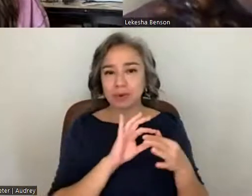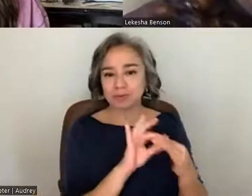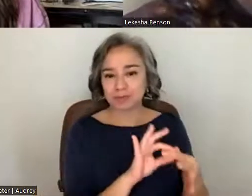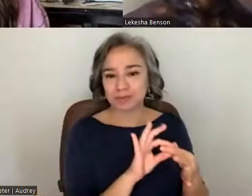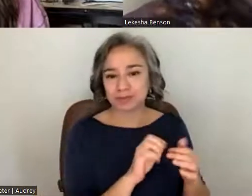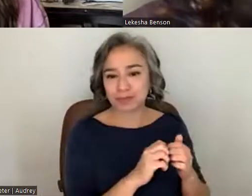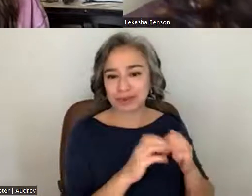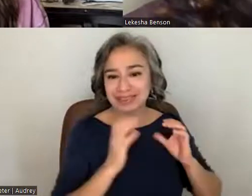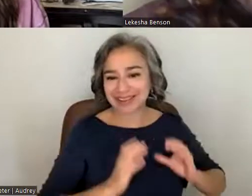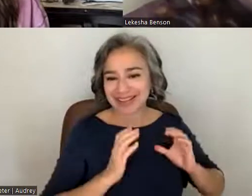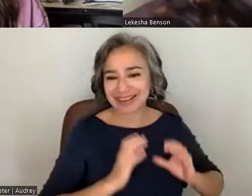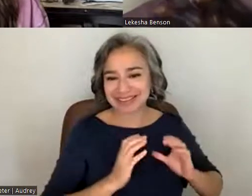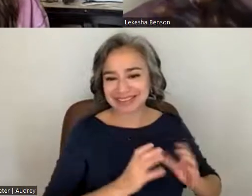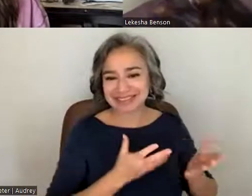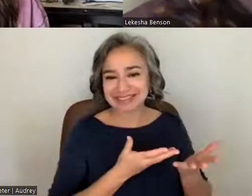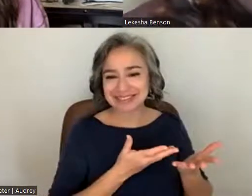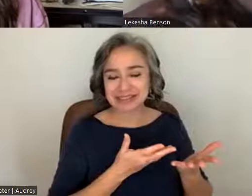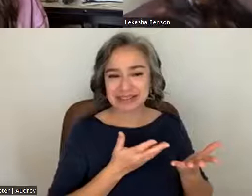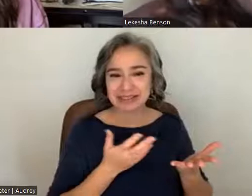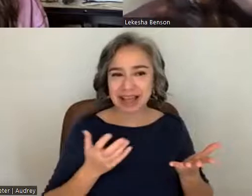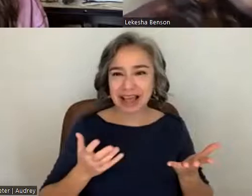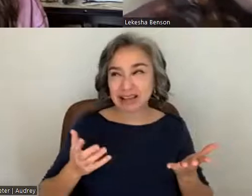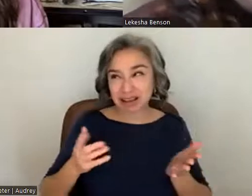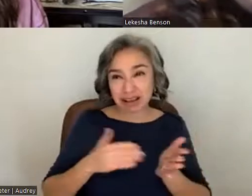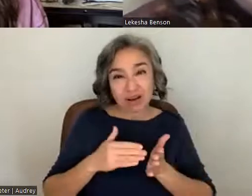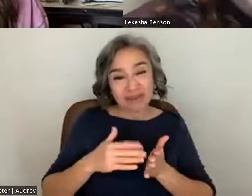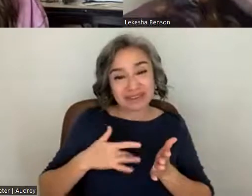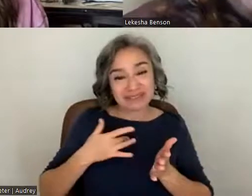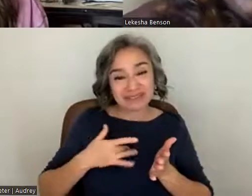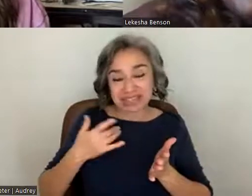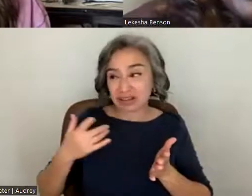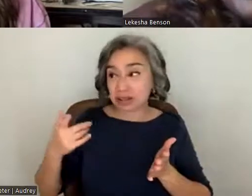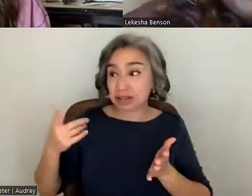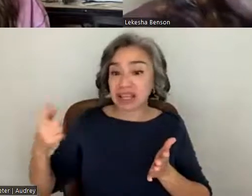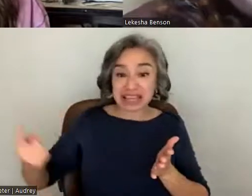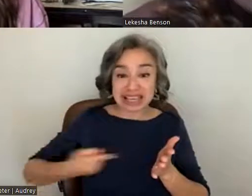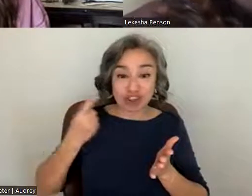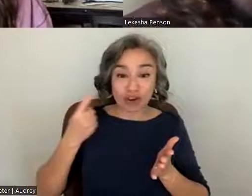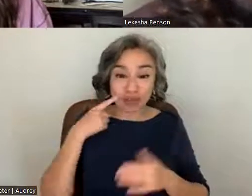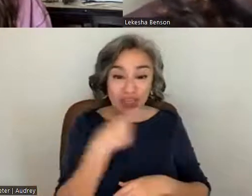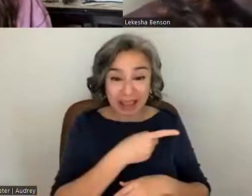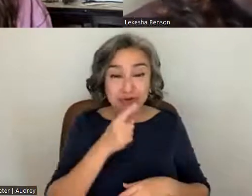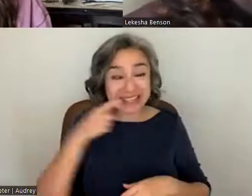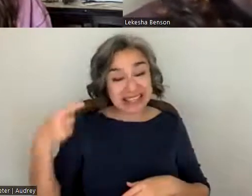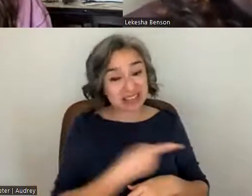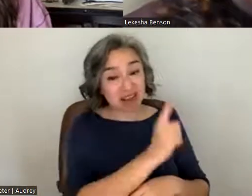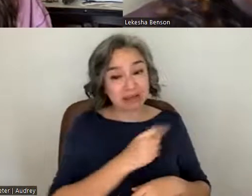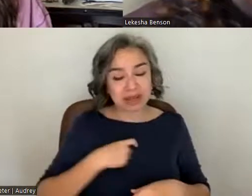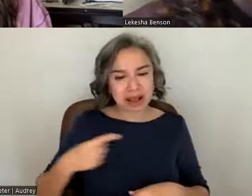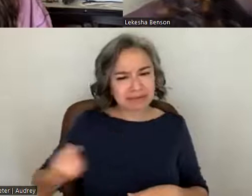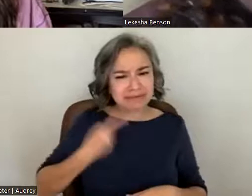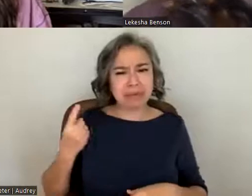clients and being insulted for them. So again, every time we bring up the gift card, I thought, can we think of a better